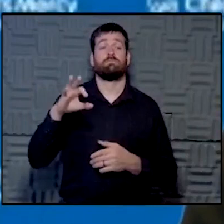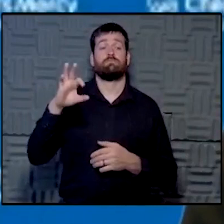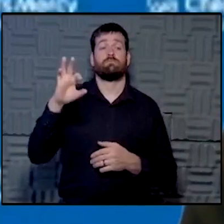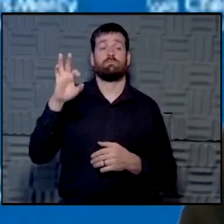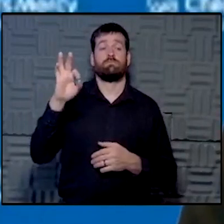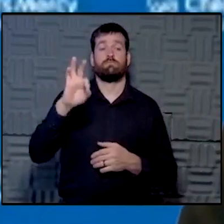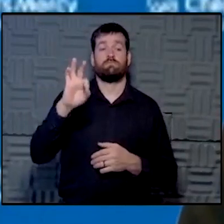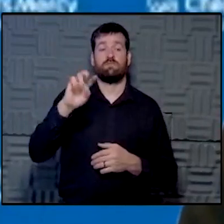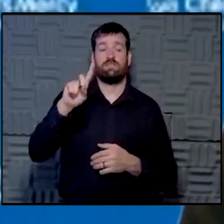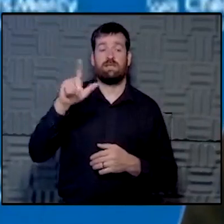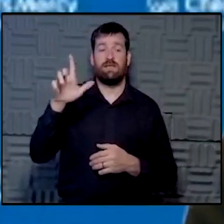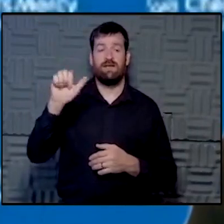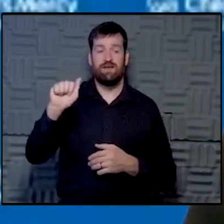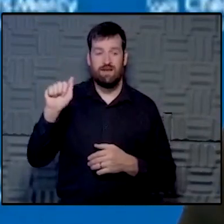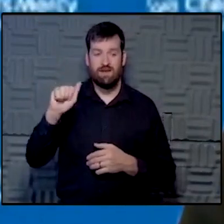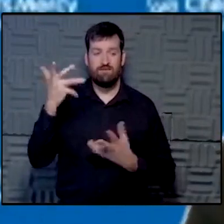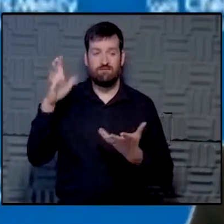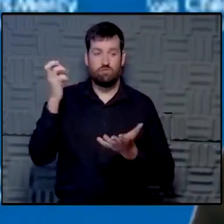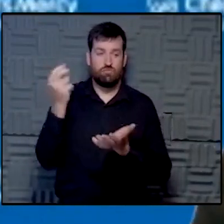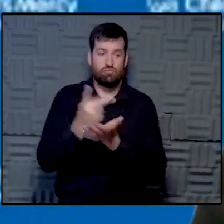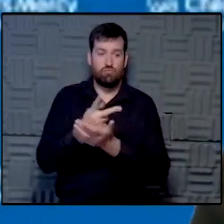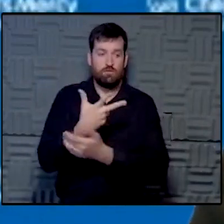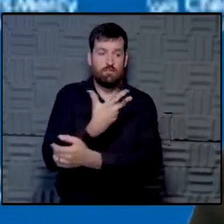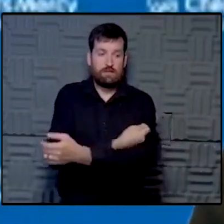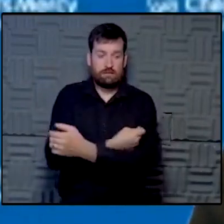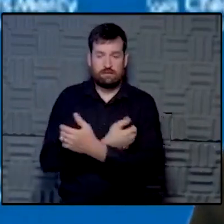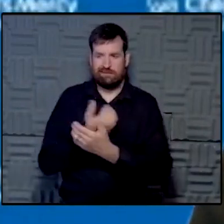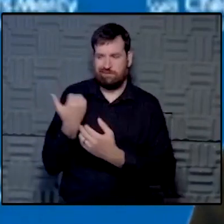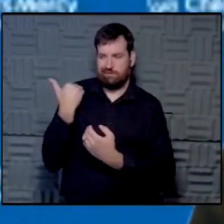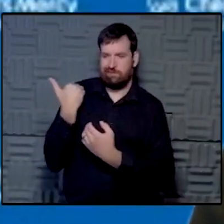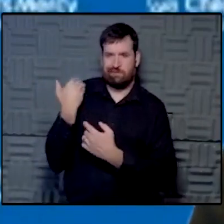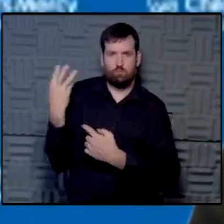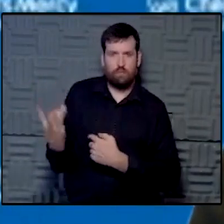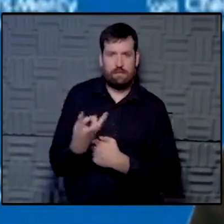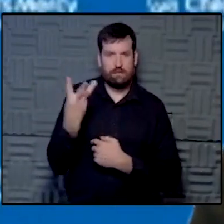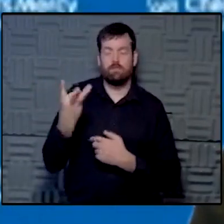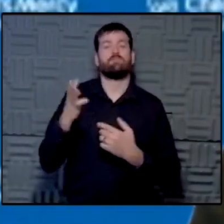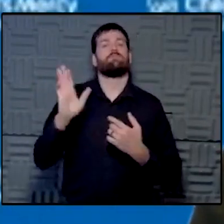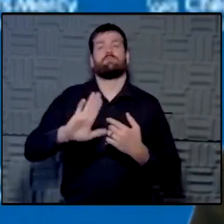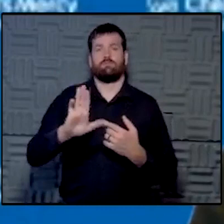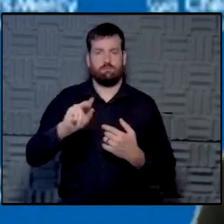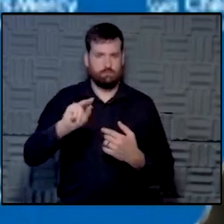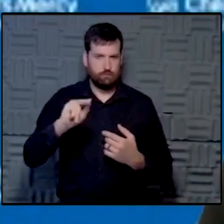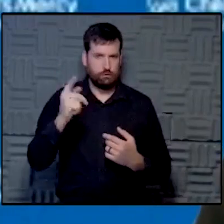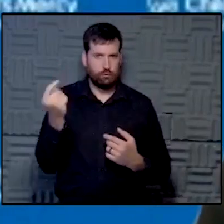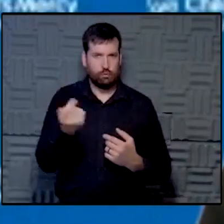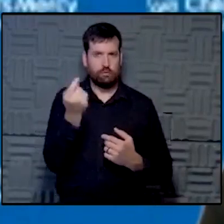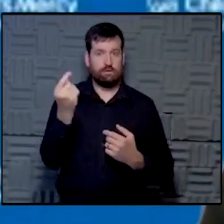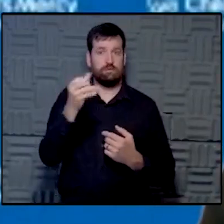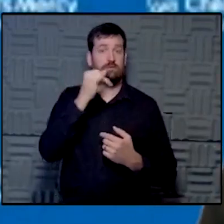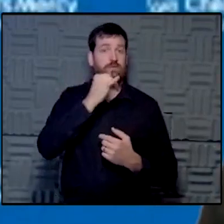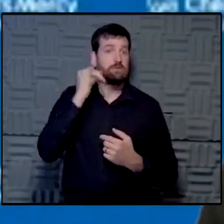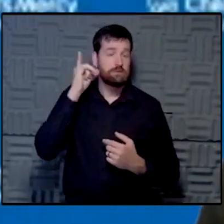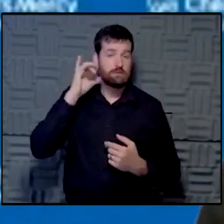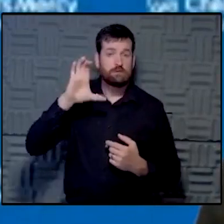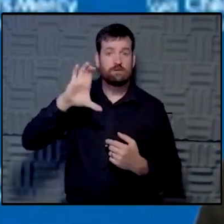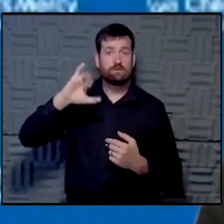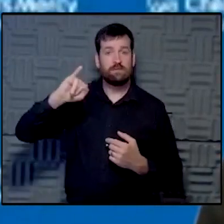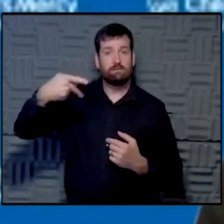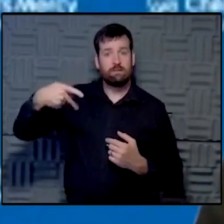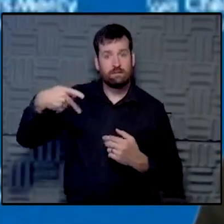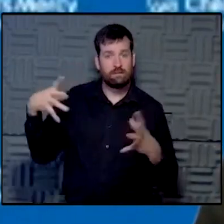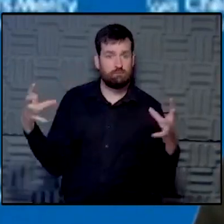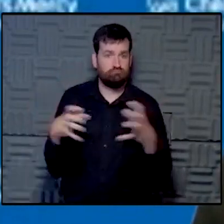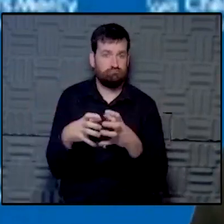this vaccine back on Tuesday, and yesterday the ACIP met. It was